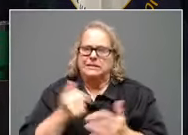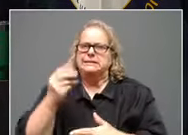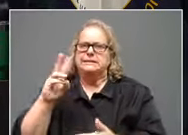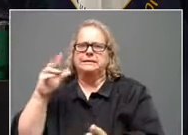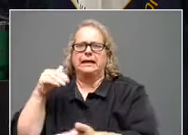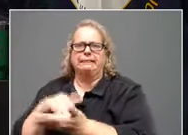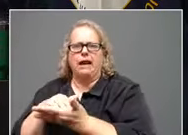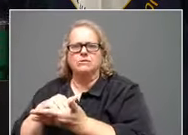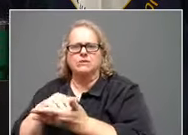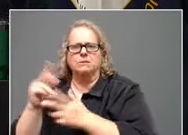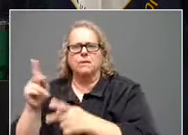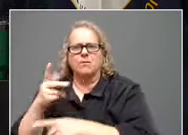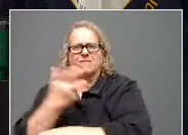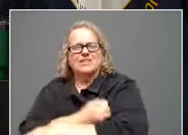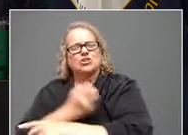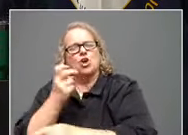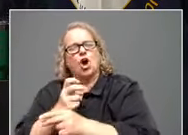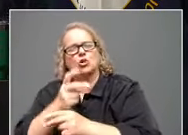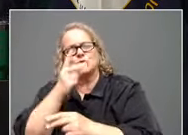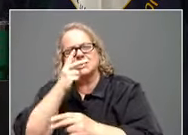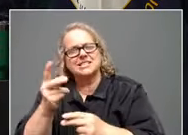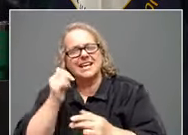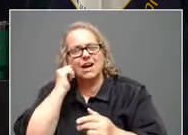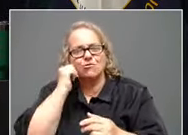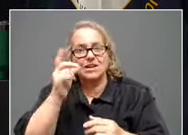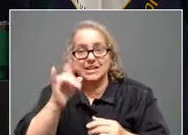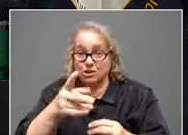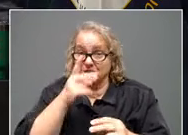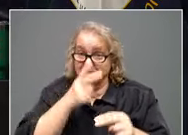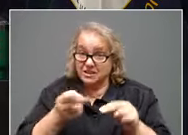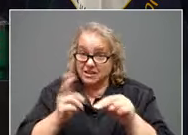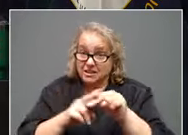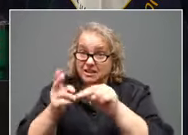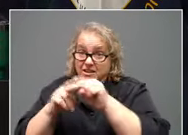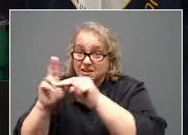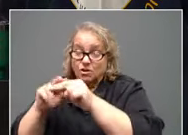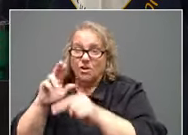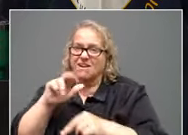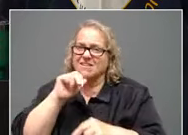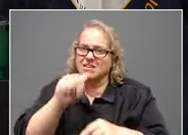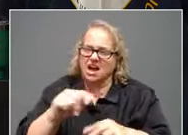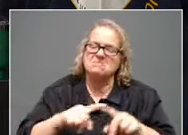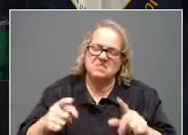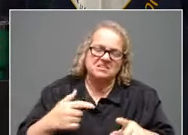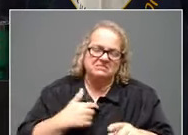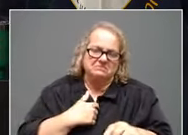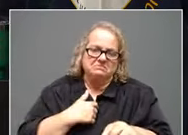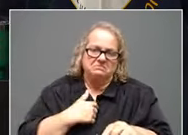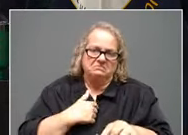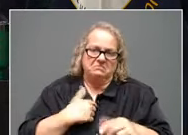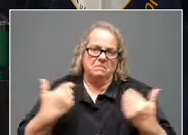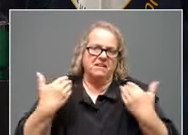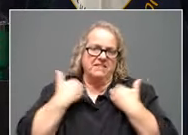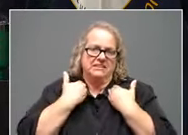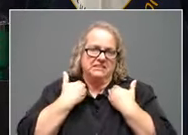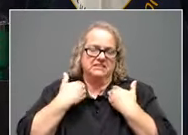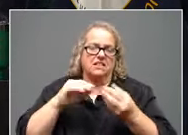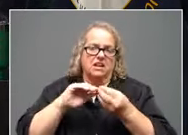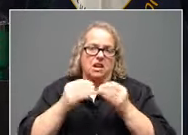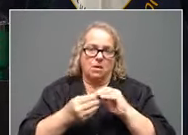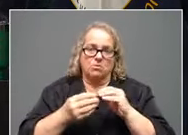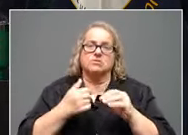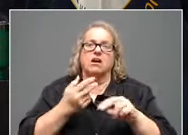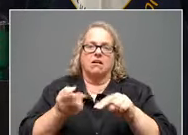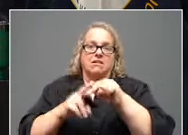see the day-to-day trend, but I am convinced on the numbers since we've announced it that it is spurring interest. And remember, we